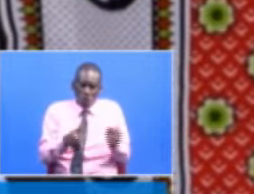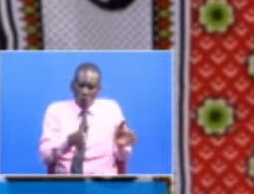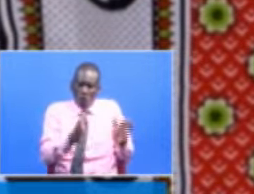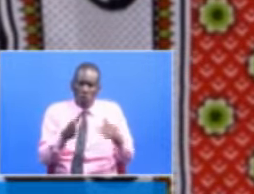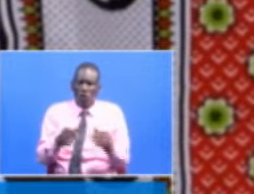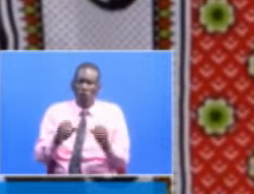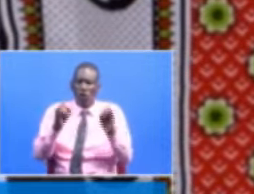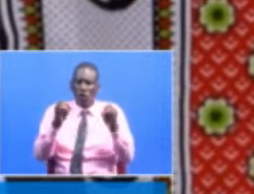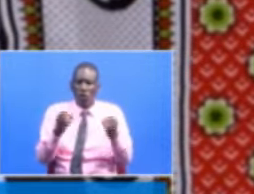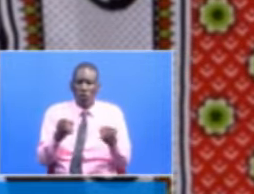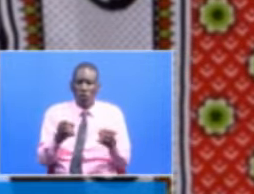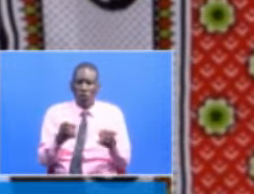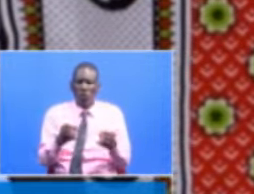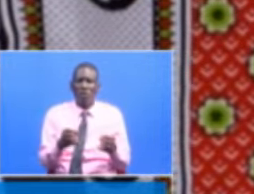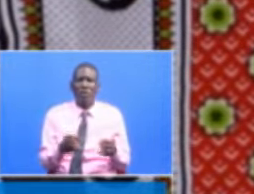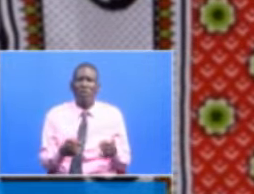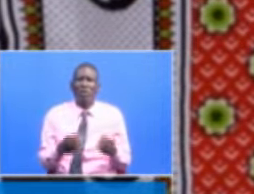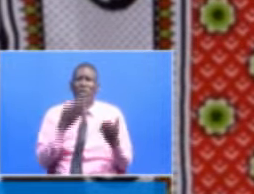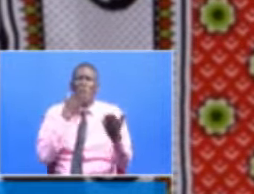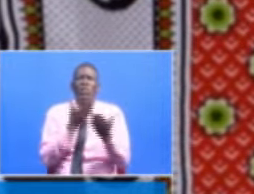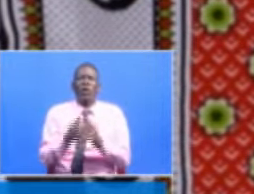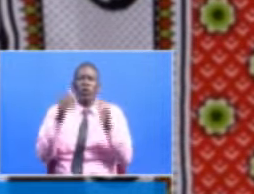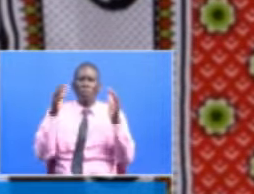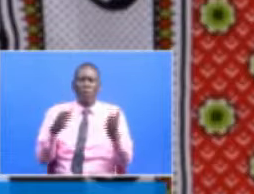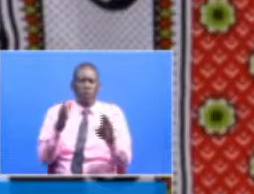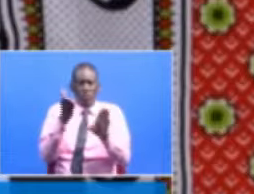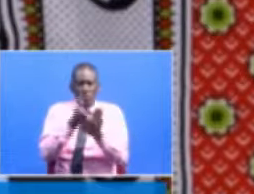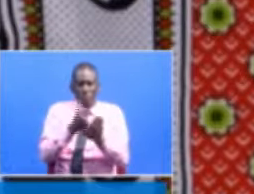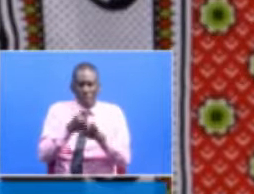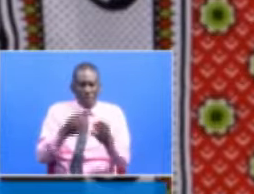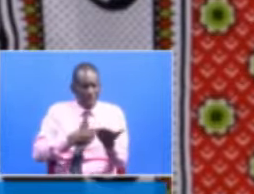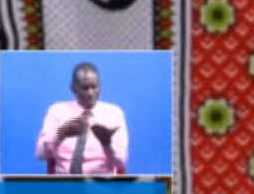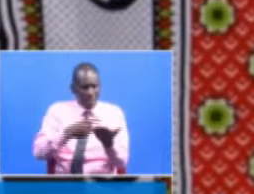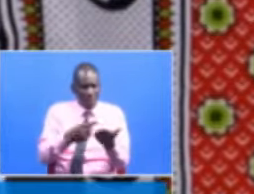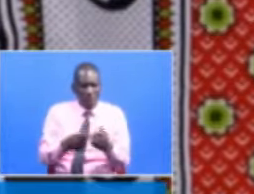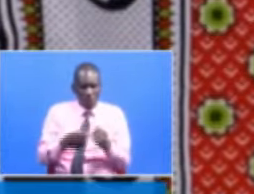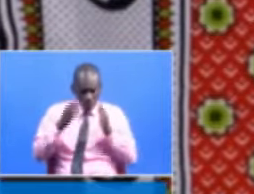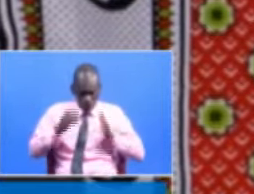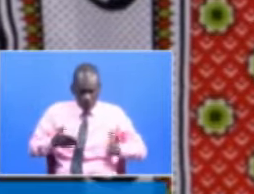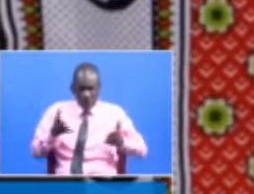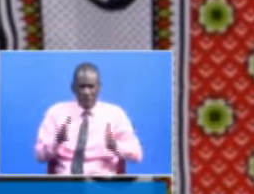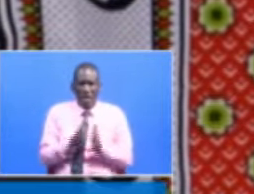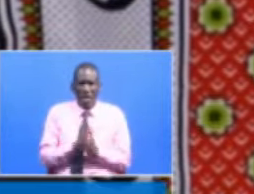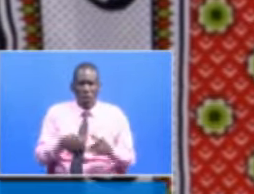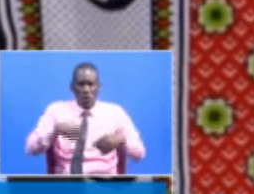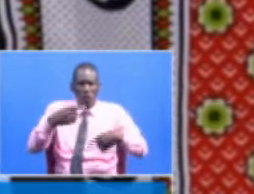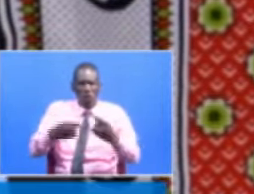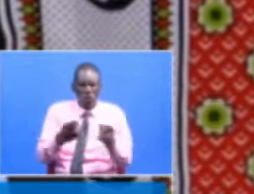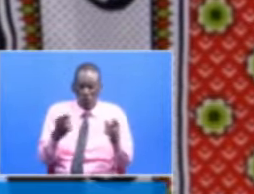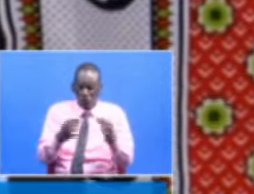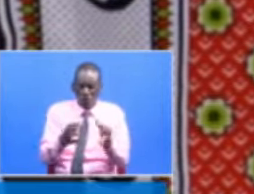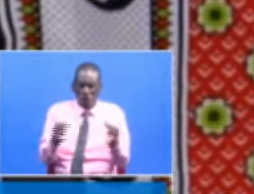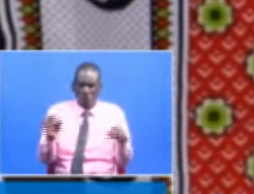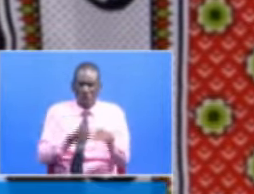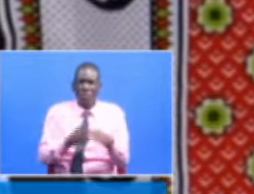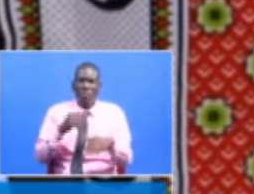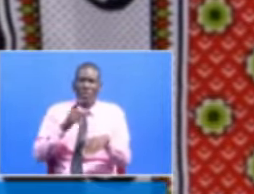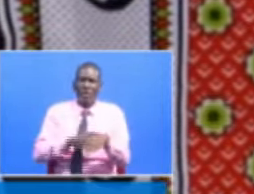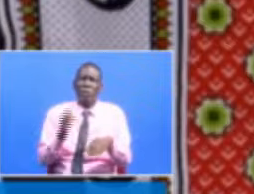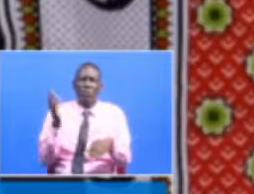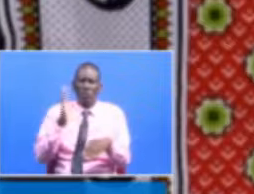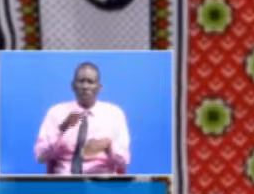the news bulletin. Thank you very much for participating in these discussions physically here. We will continue a little bit longer when we get off air. My name